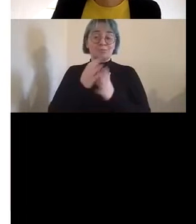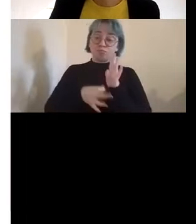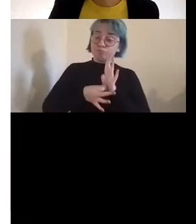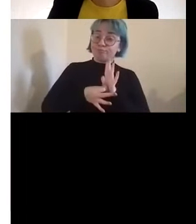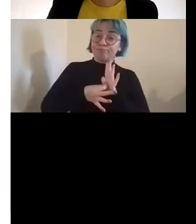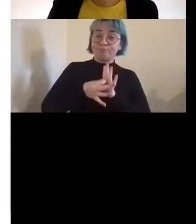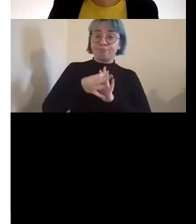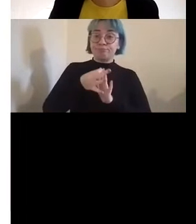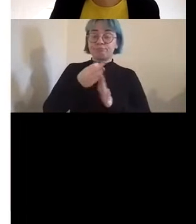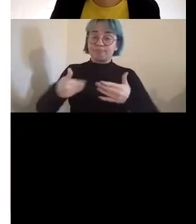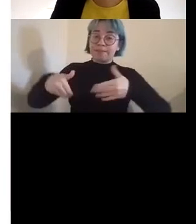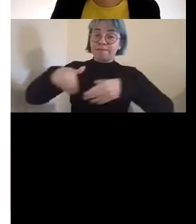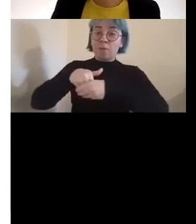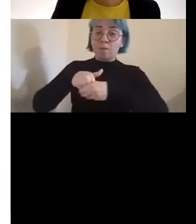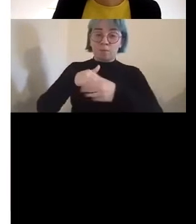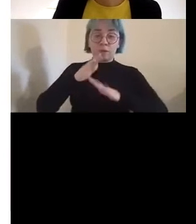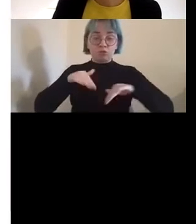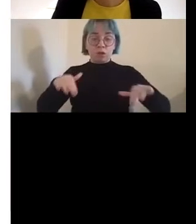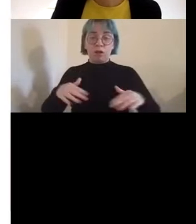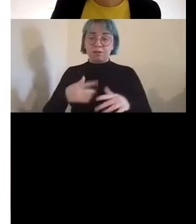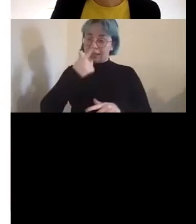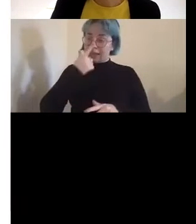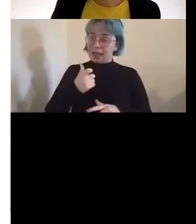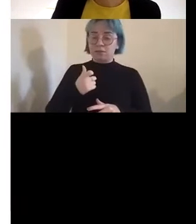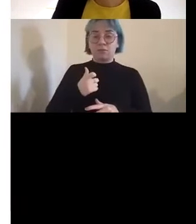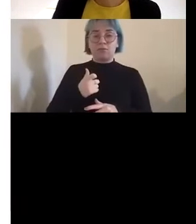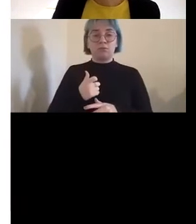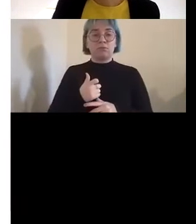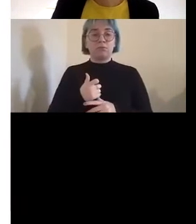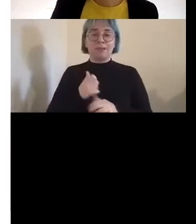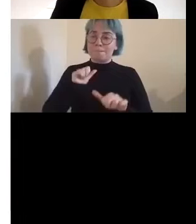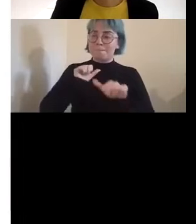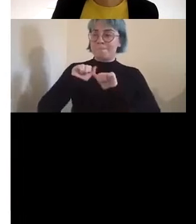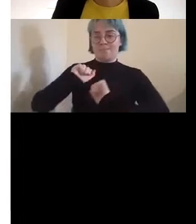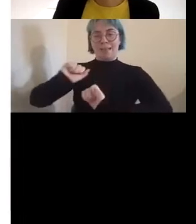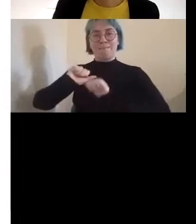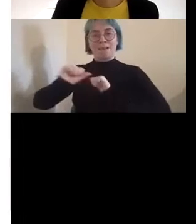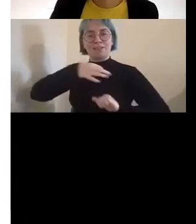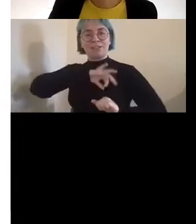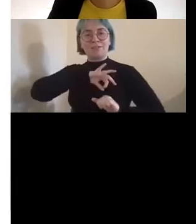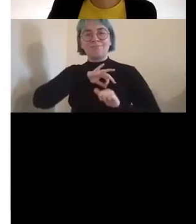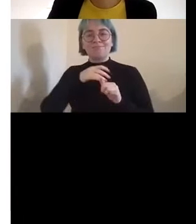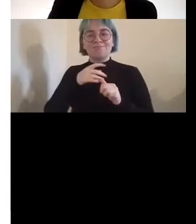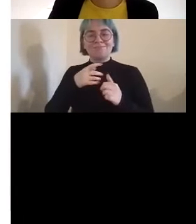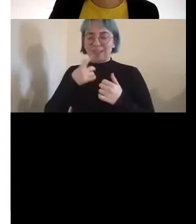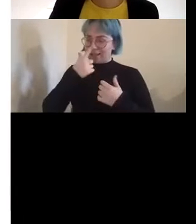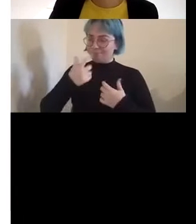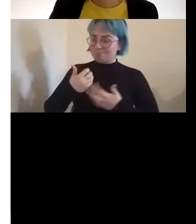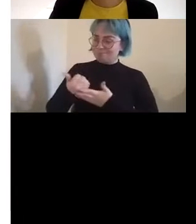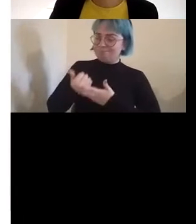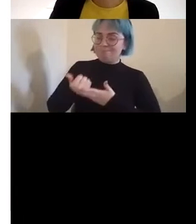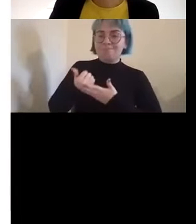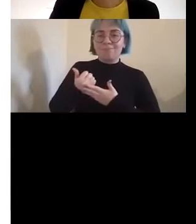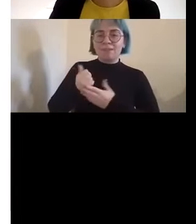effective participation of the child. It can determine their best interests. That can actually also help